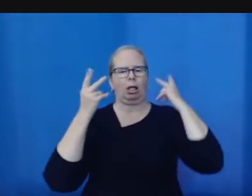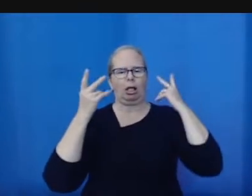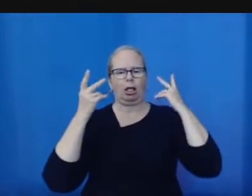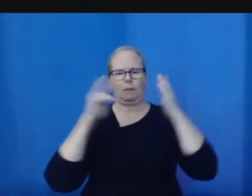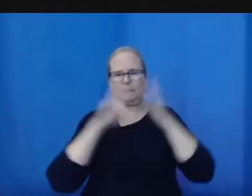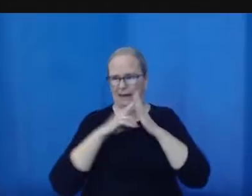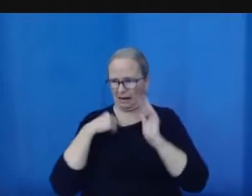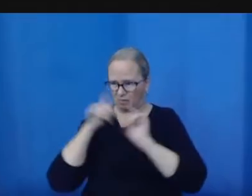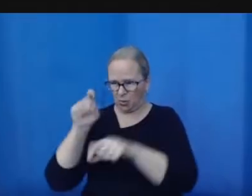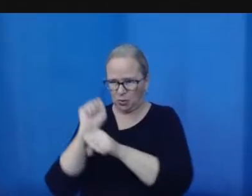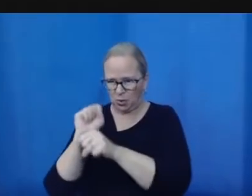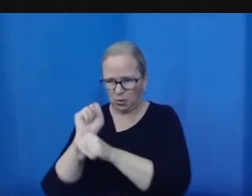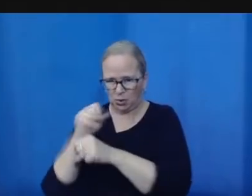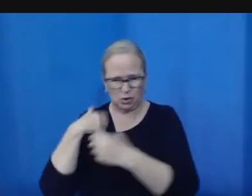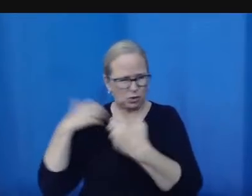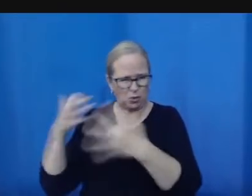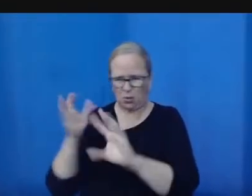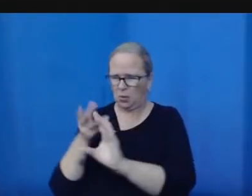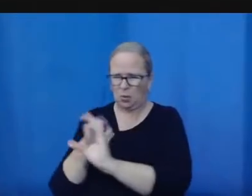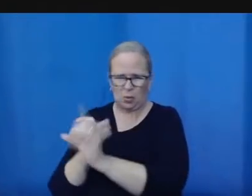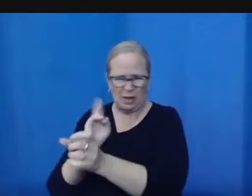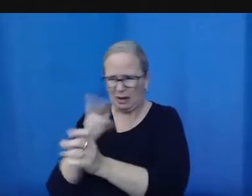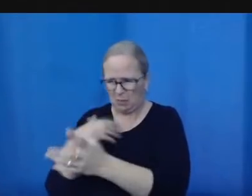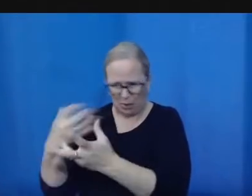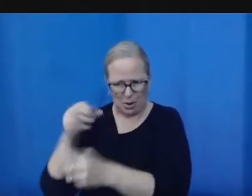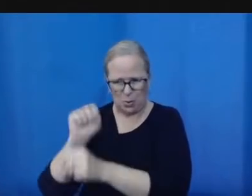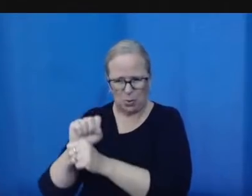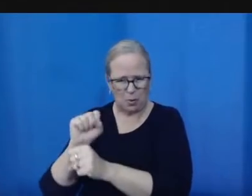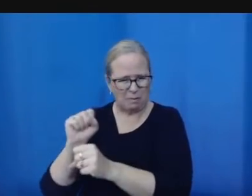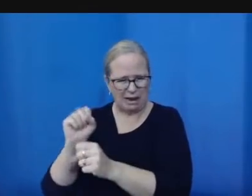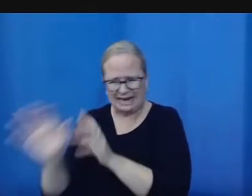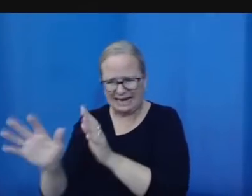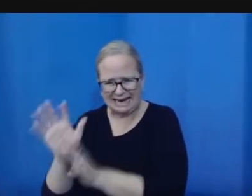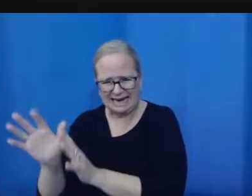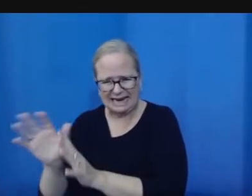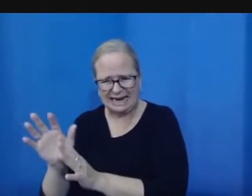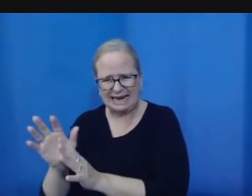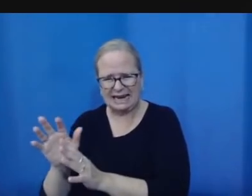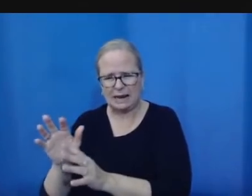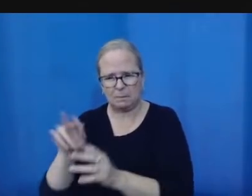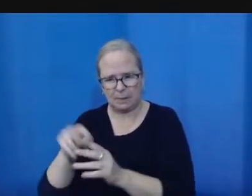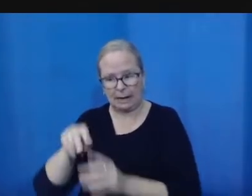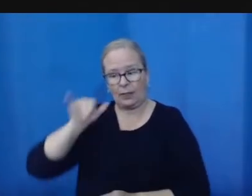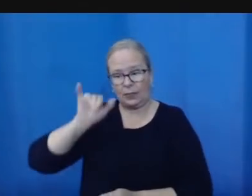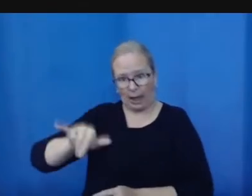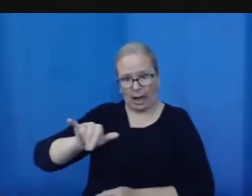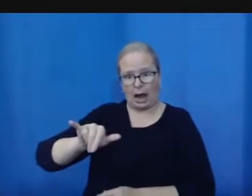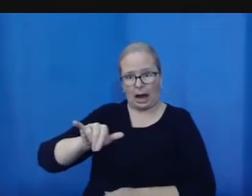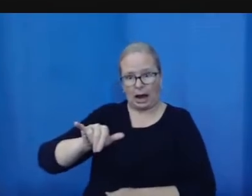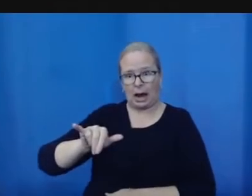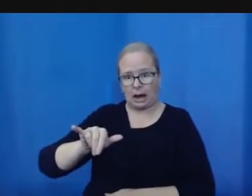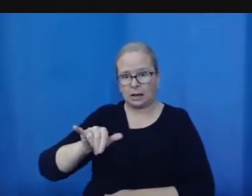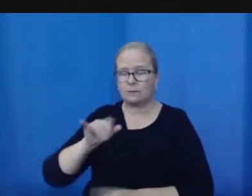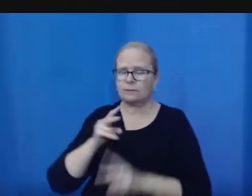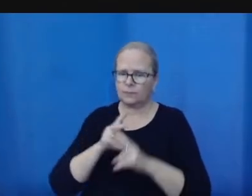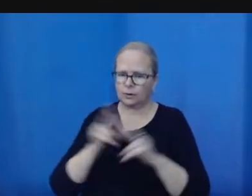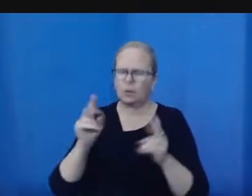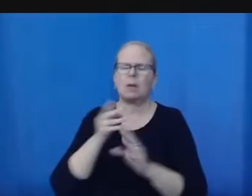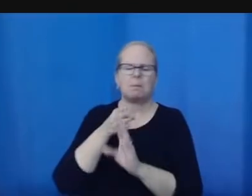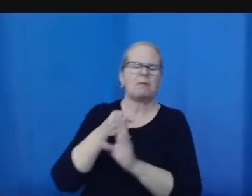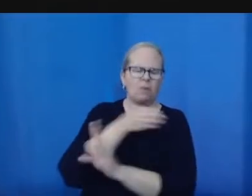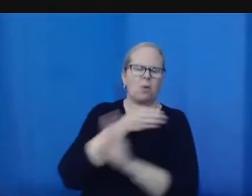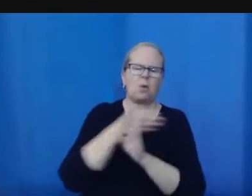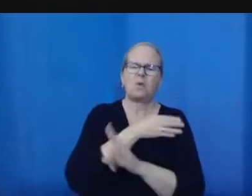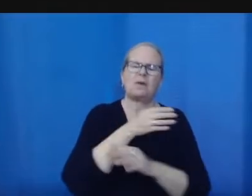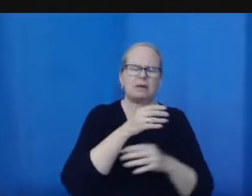it's a serious thing. Not that the other things aren't serious too, but in that scenario, it's a serious thing because it's starting to show, a stress